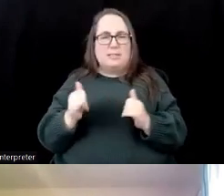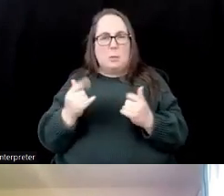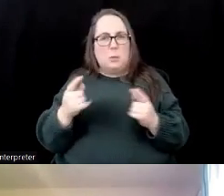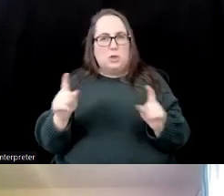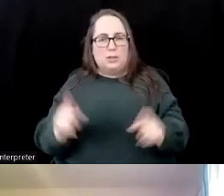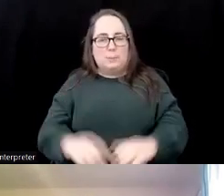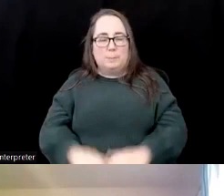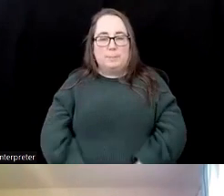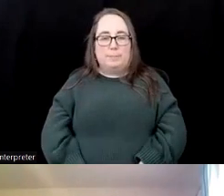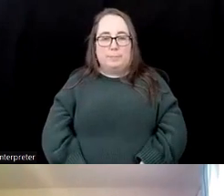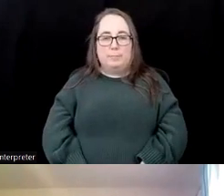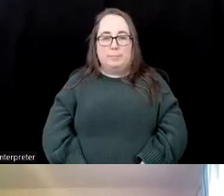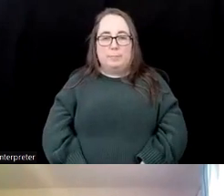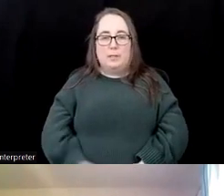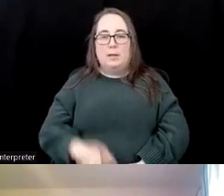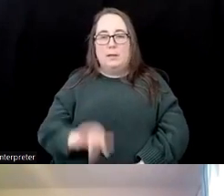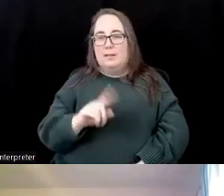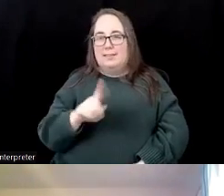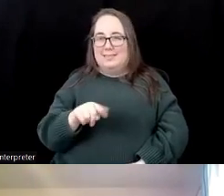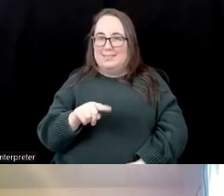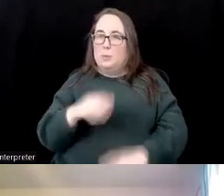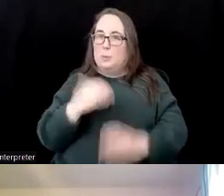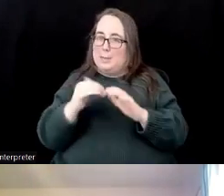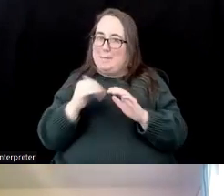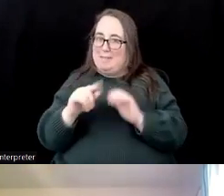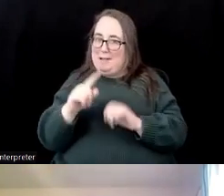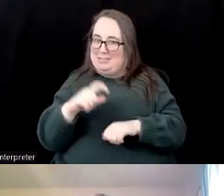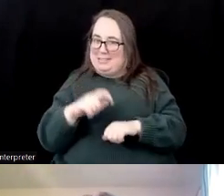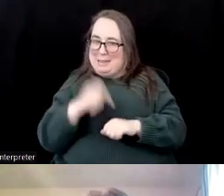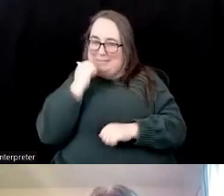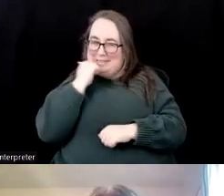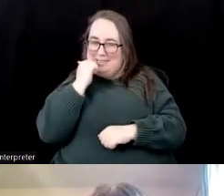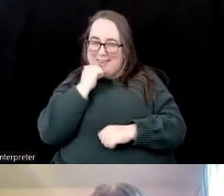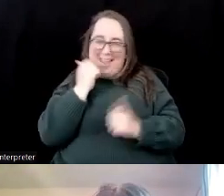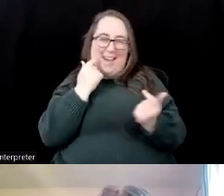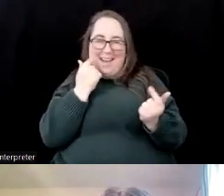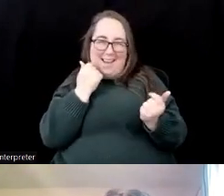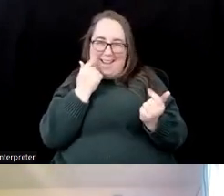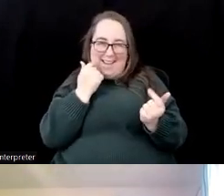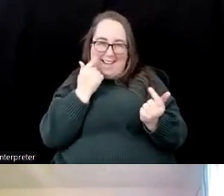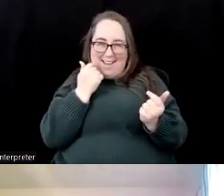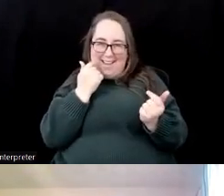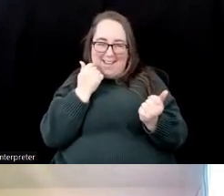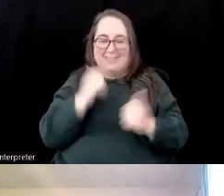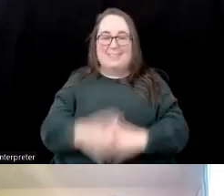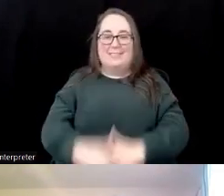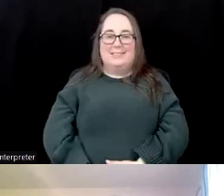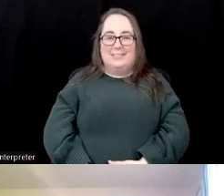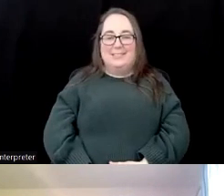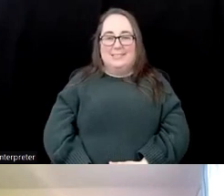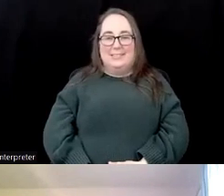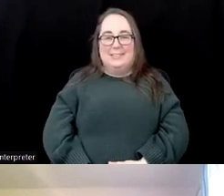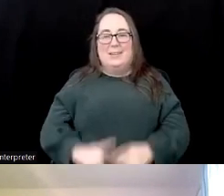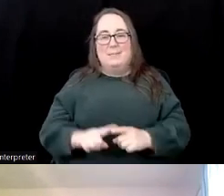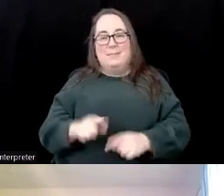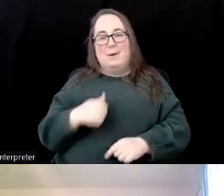We email about 100 times a day, I think. But we do also have regular meetings. Johnny, you